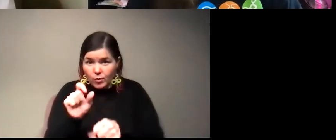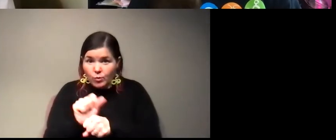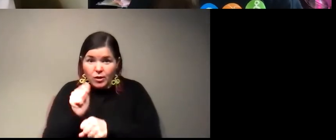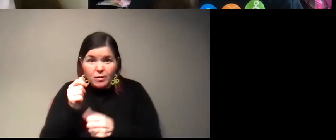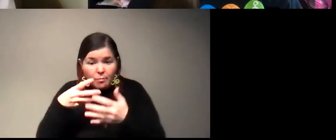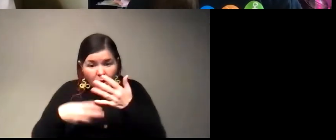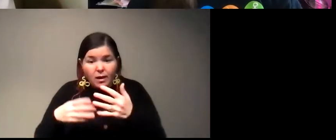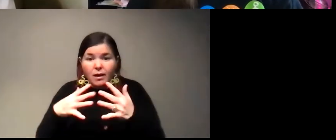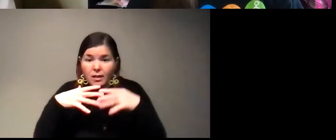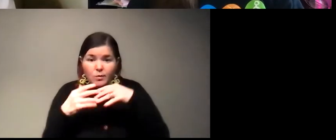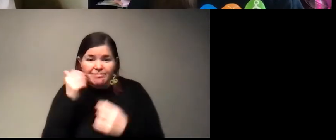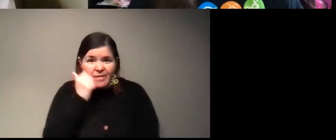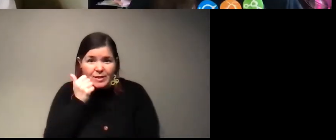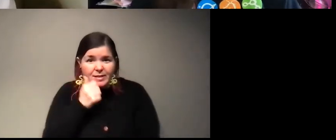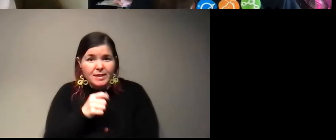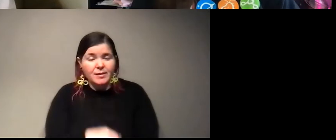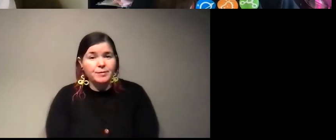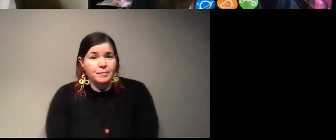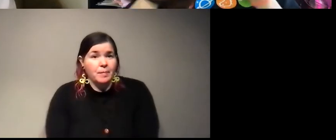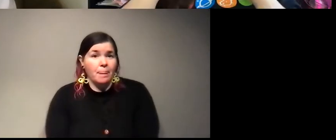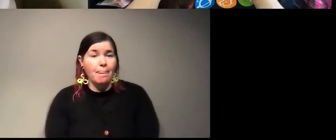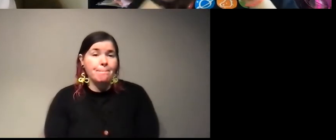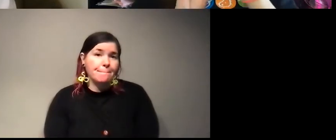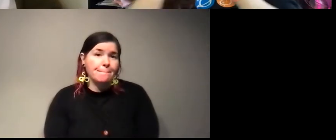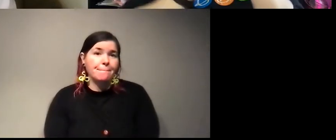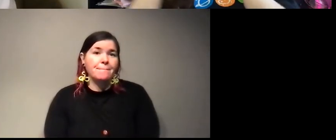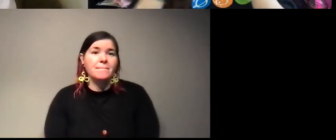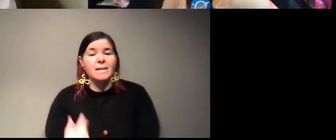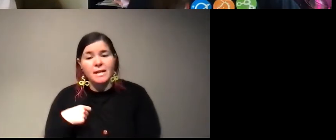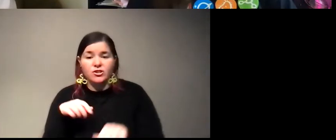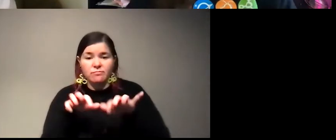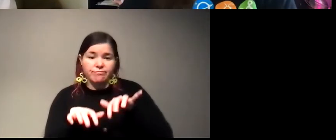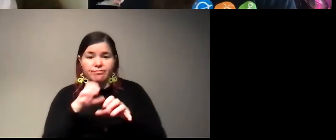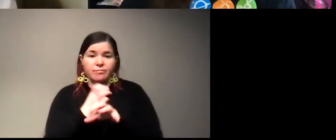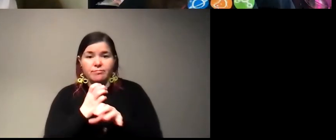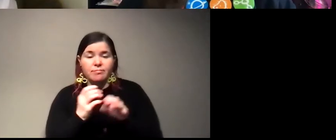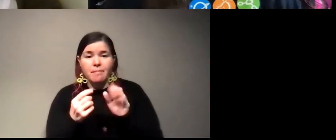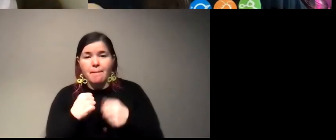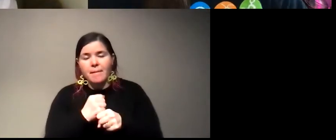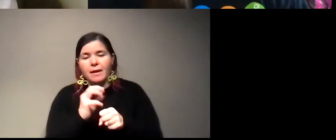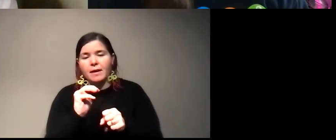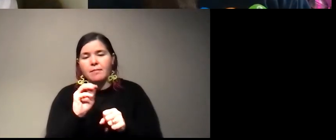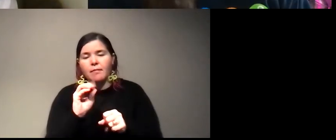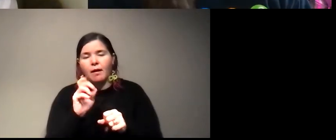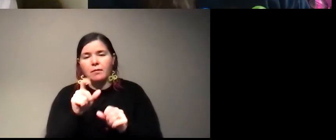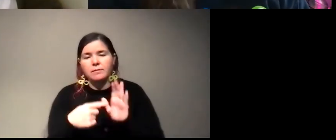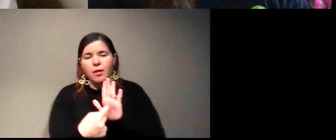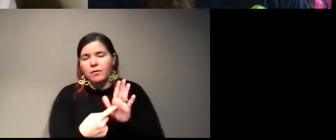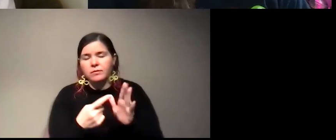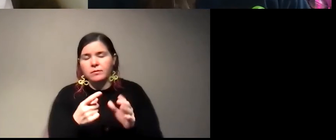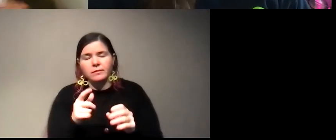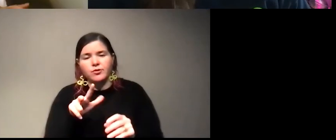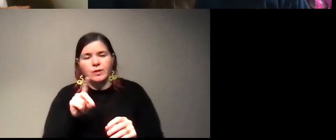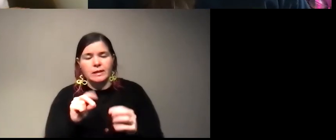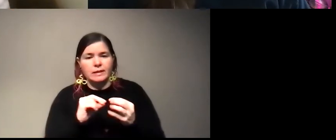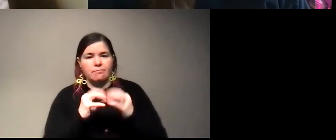and liquids all over the place. So yeah, he's just beep booping and modeling things in 3D space. So lots of ways